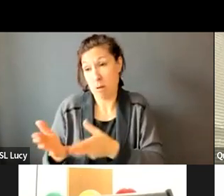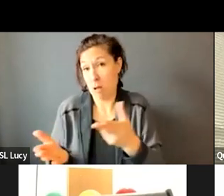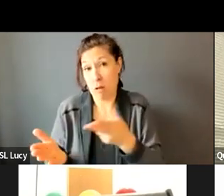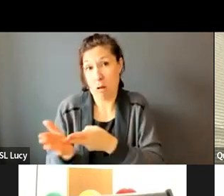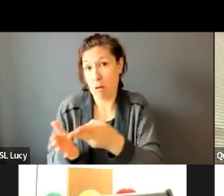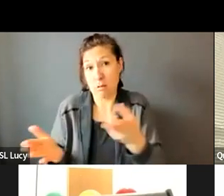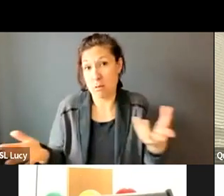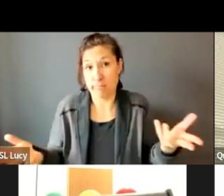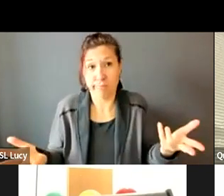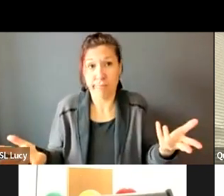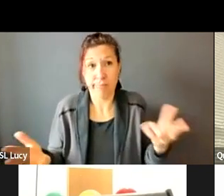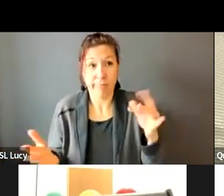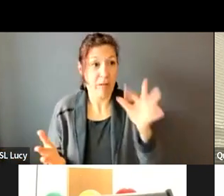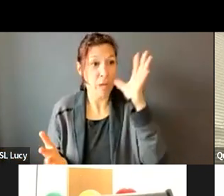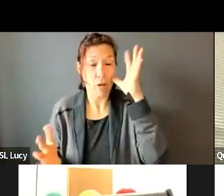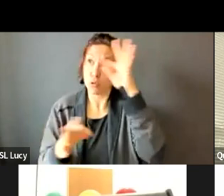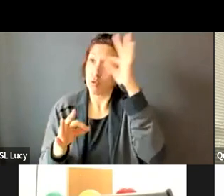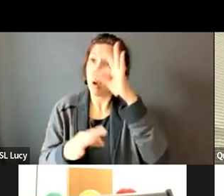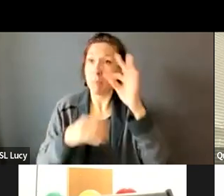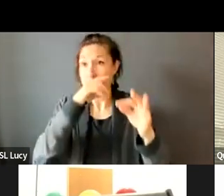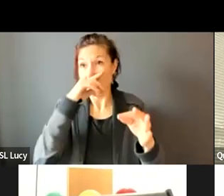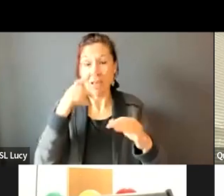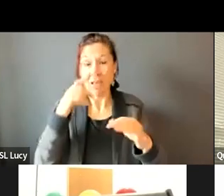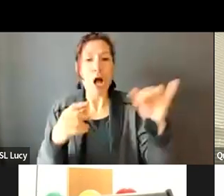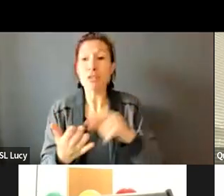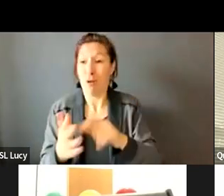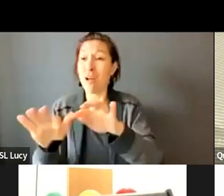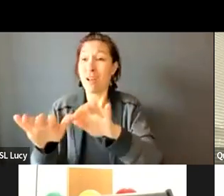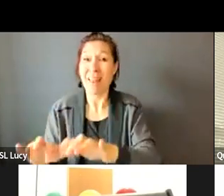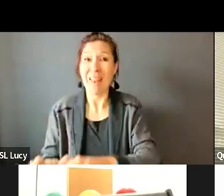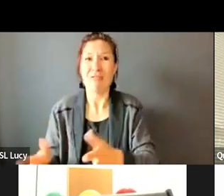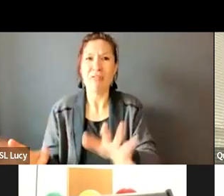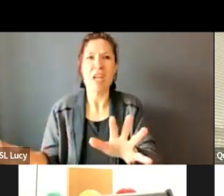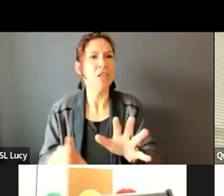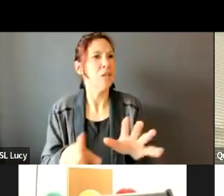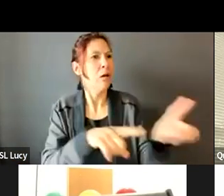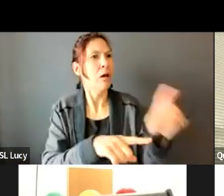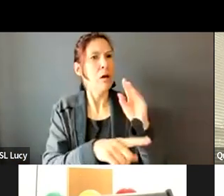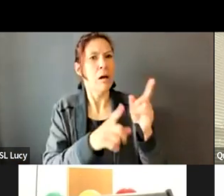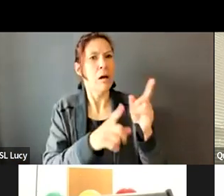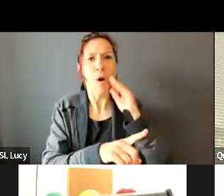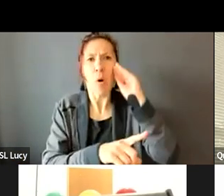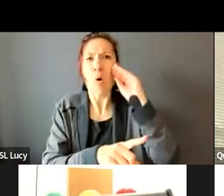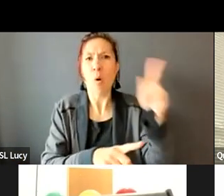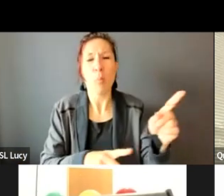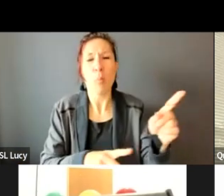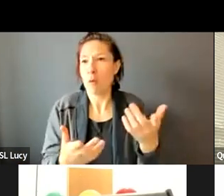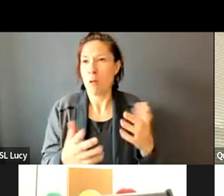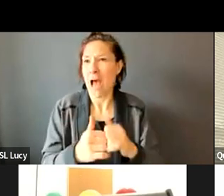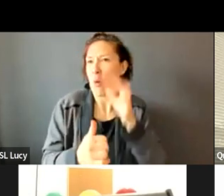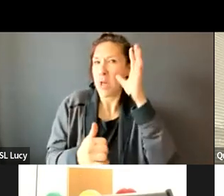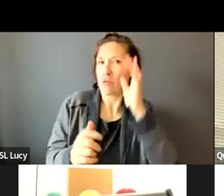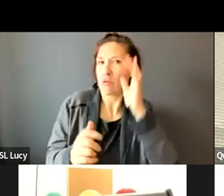it was but also like what I do as a parent afterwards like what's the at-home conversation tonight what's the reminder